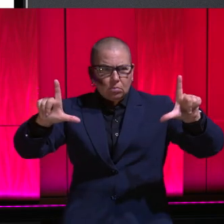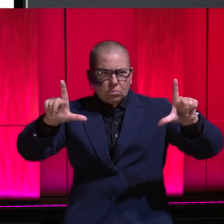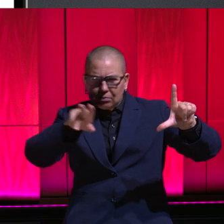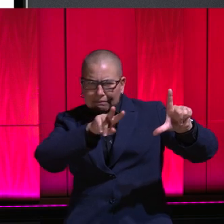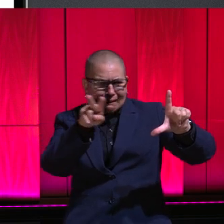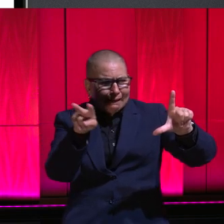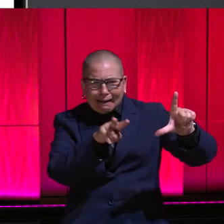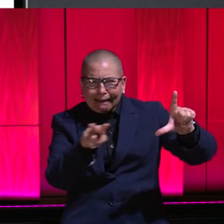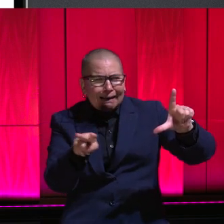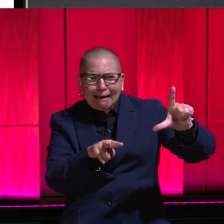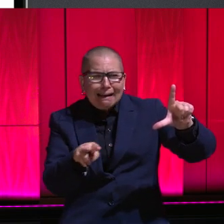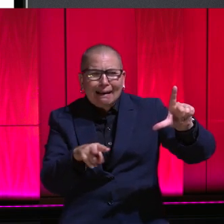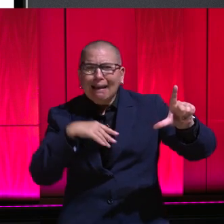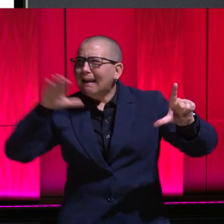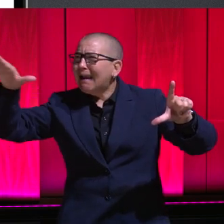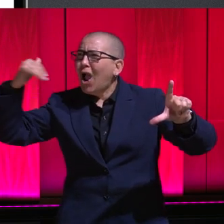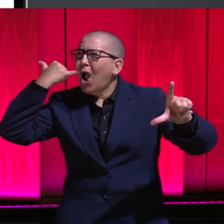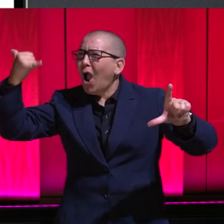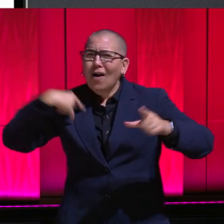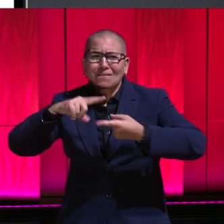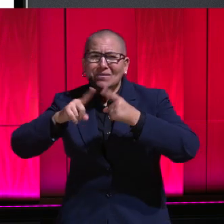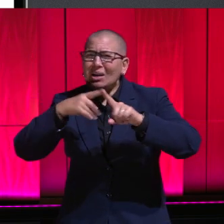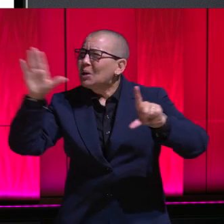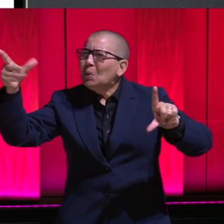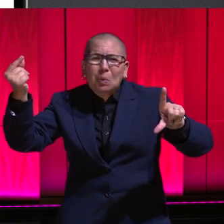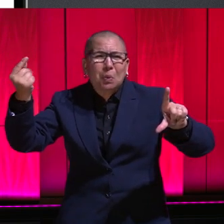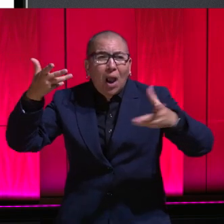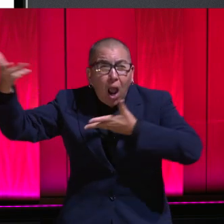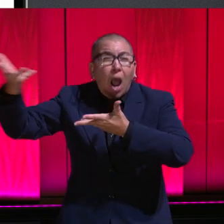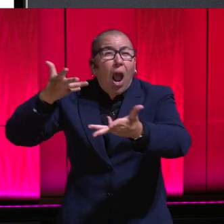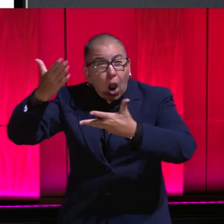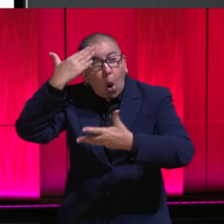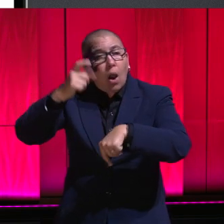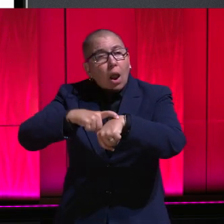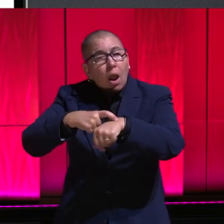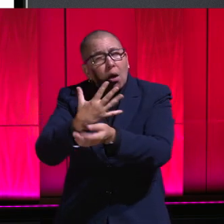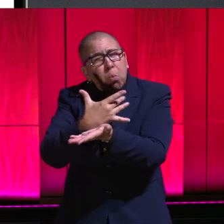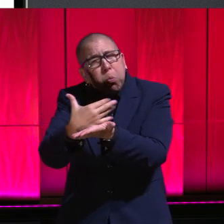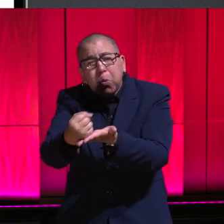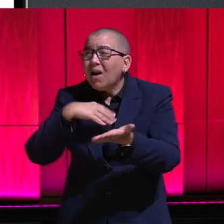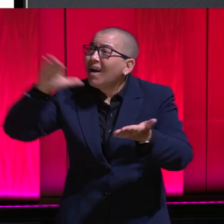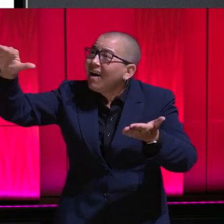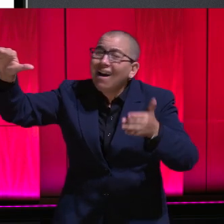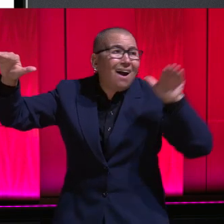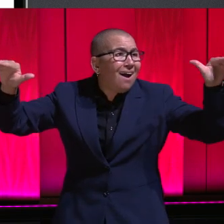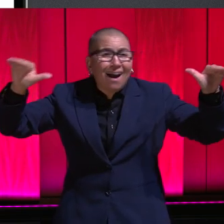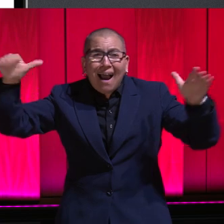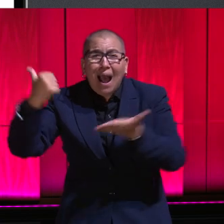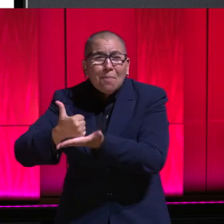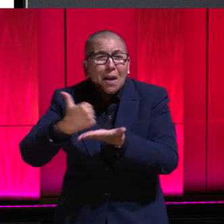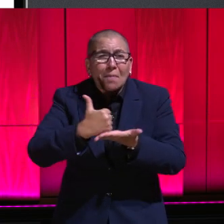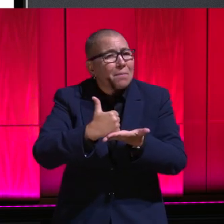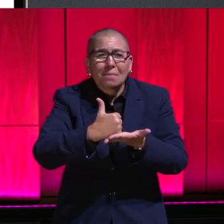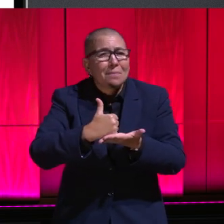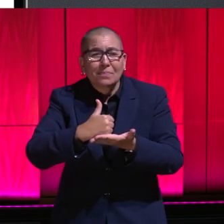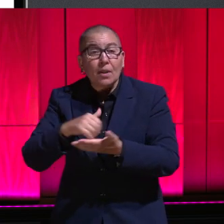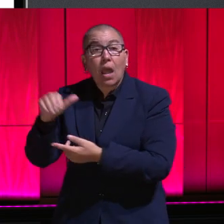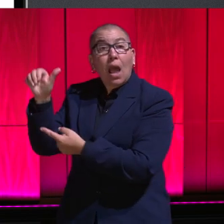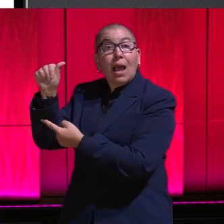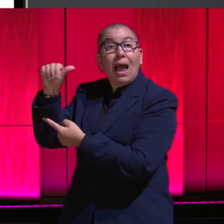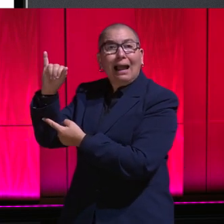friend, which is time-consuming and disruptive, what if you could simply ask your AI assistant to give you a